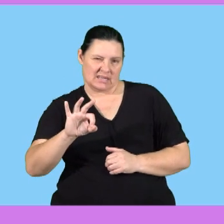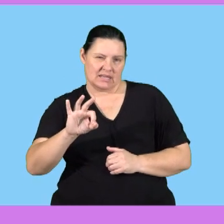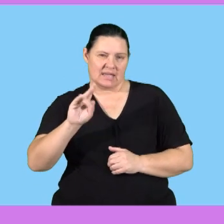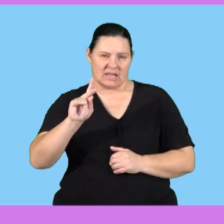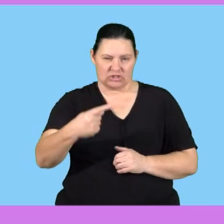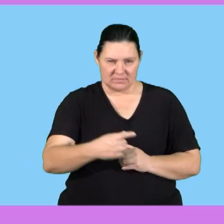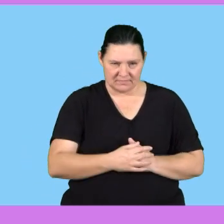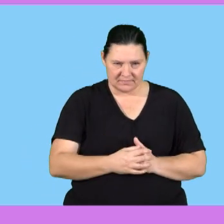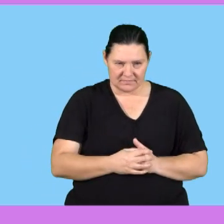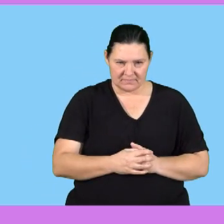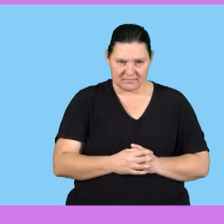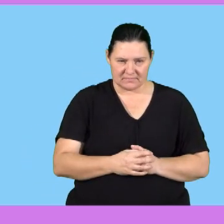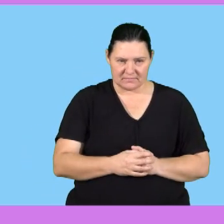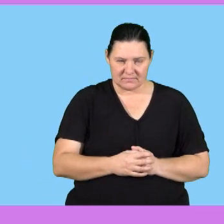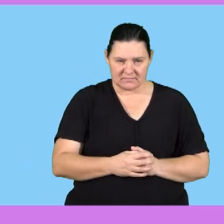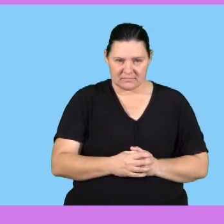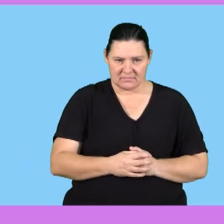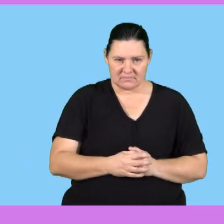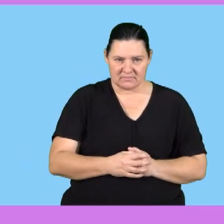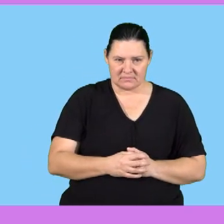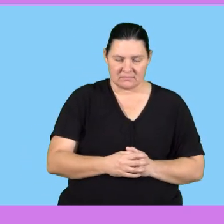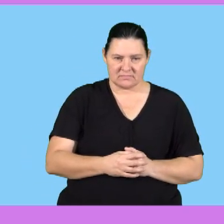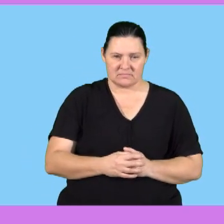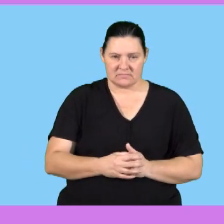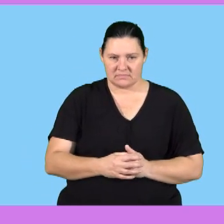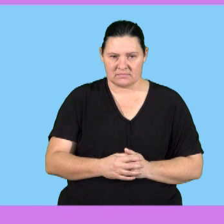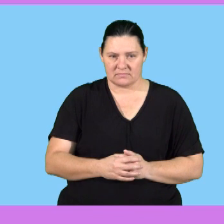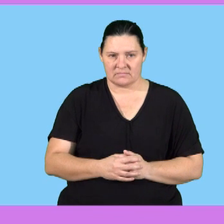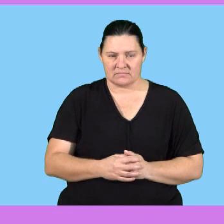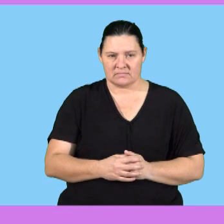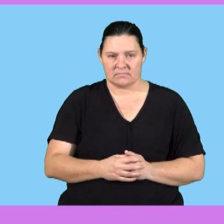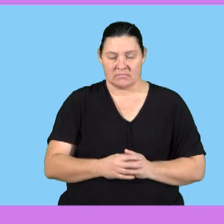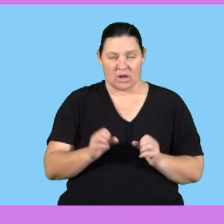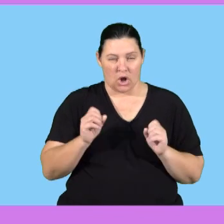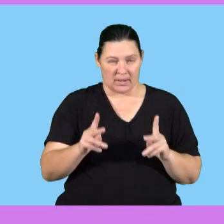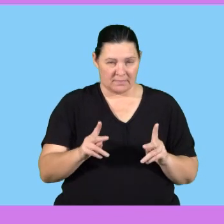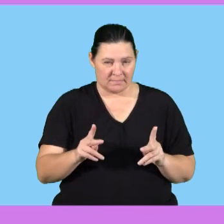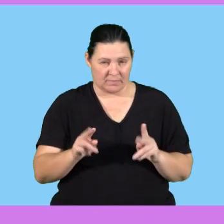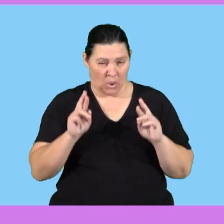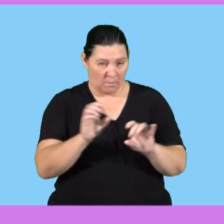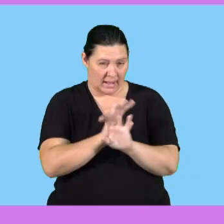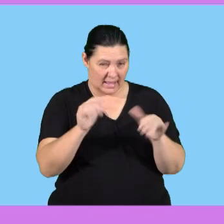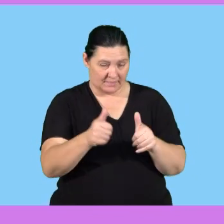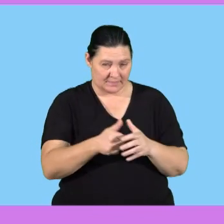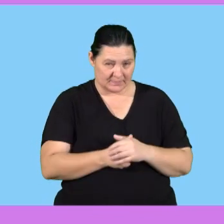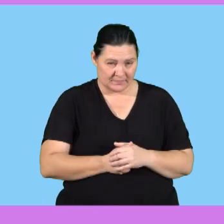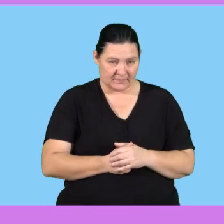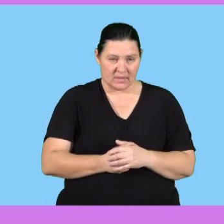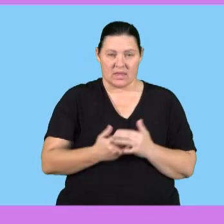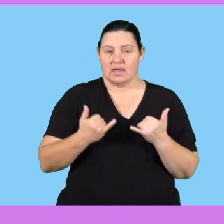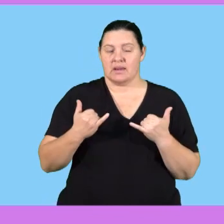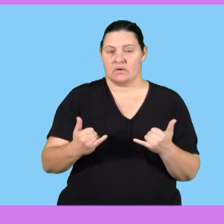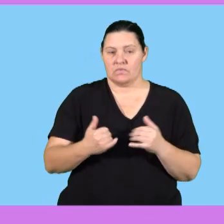73 kilograms. So I'm going to say 73 kilograms. Okay, guys, I hope that is clear to